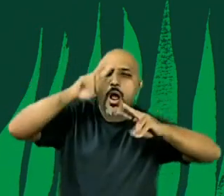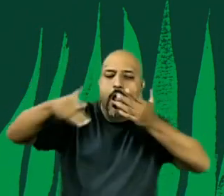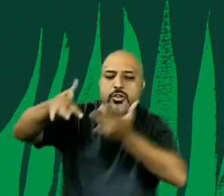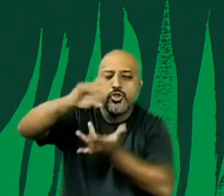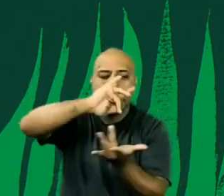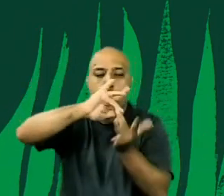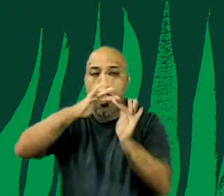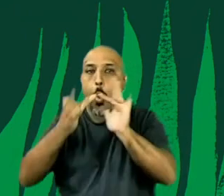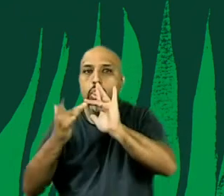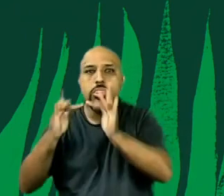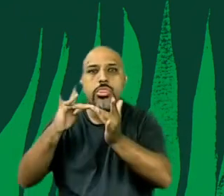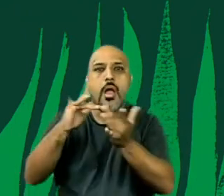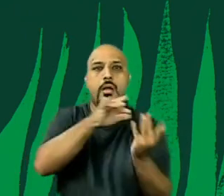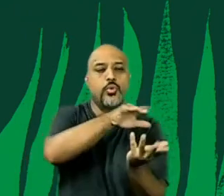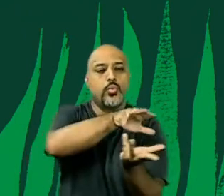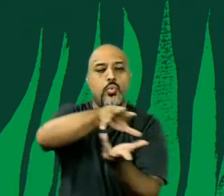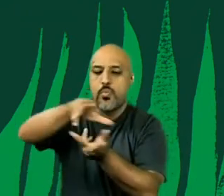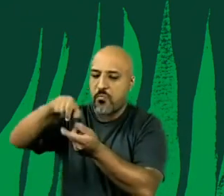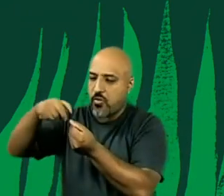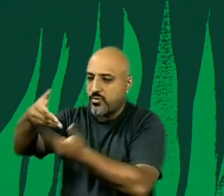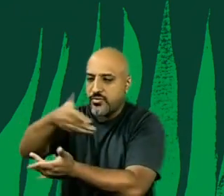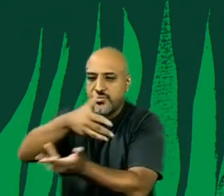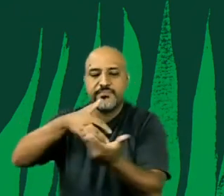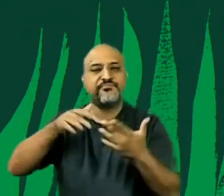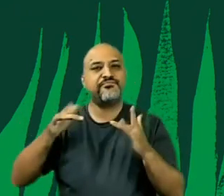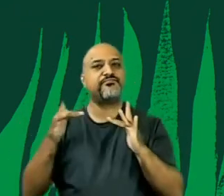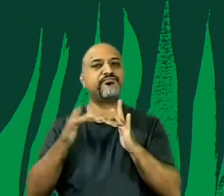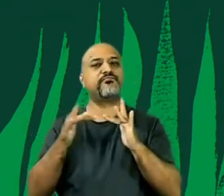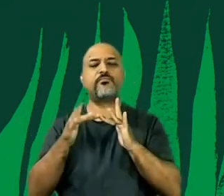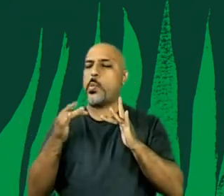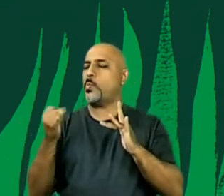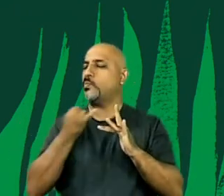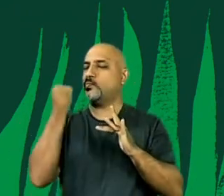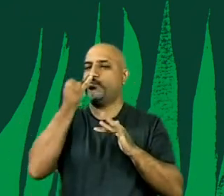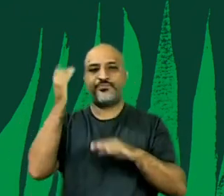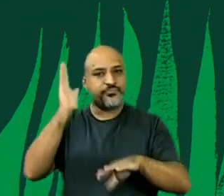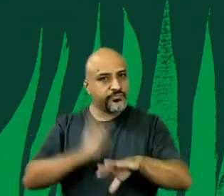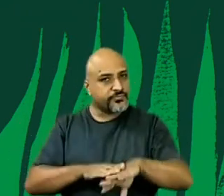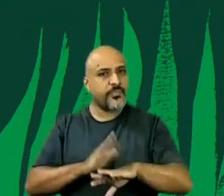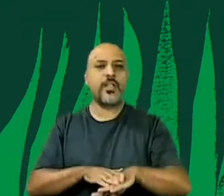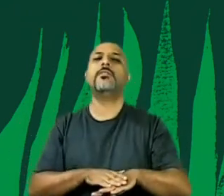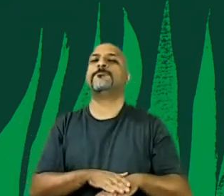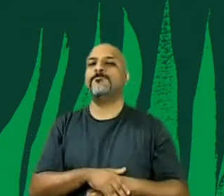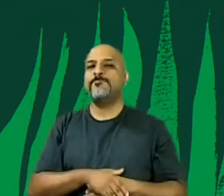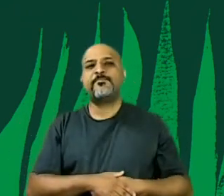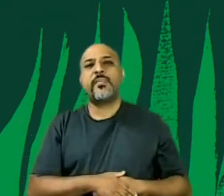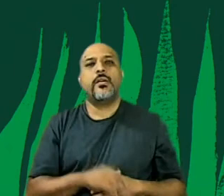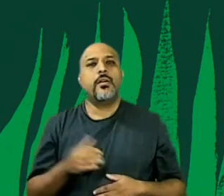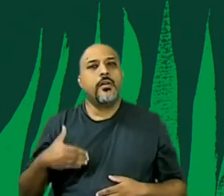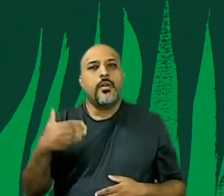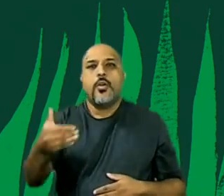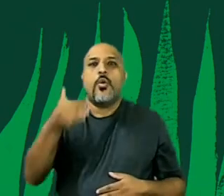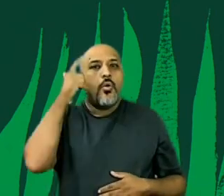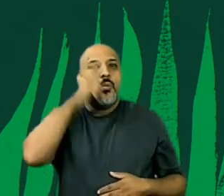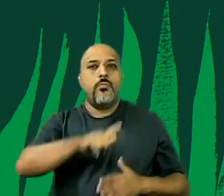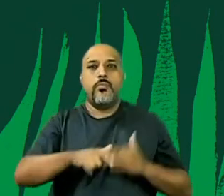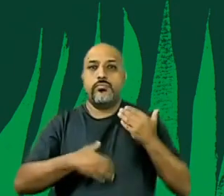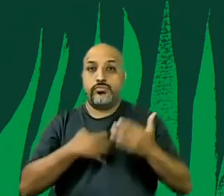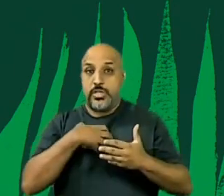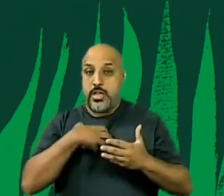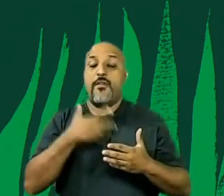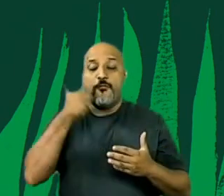to the land, how it is also, and it was and is important, and